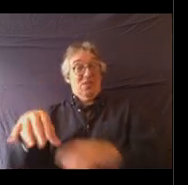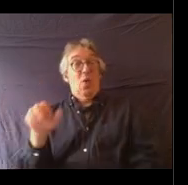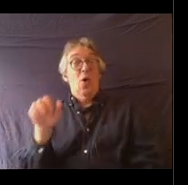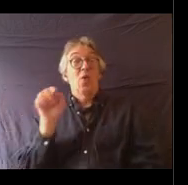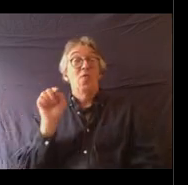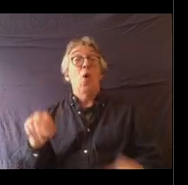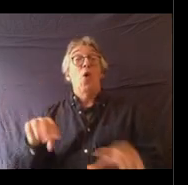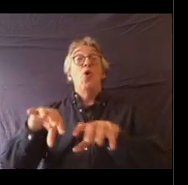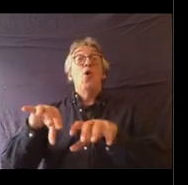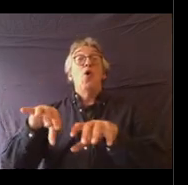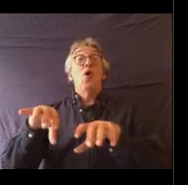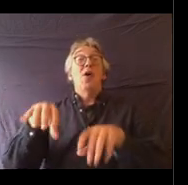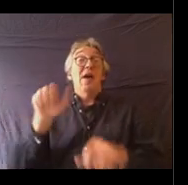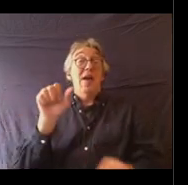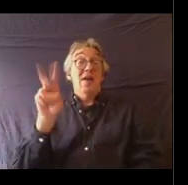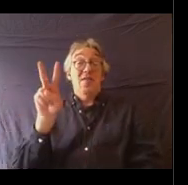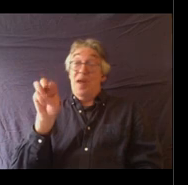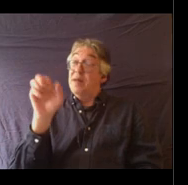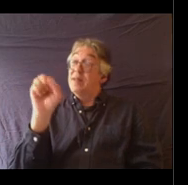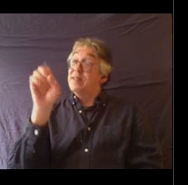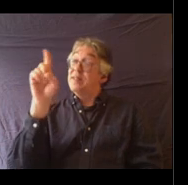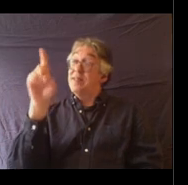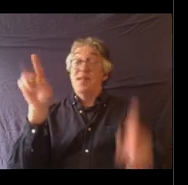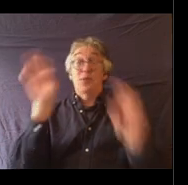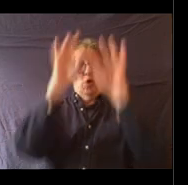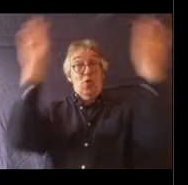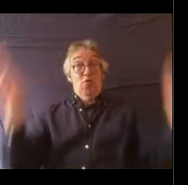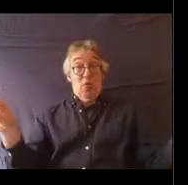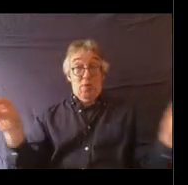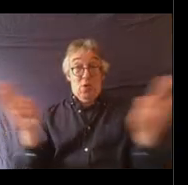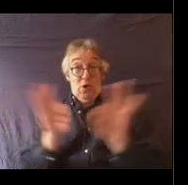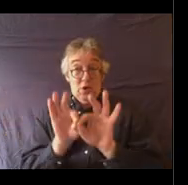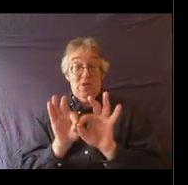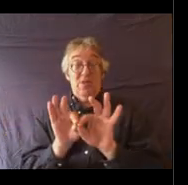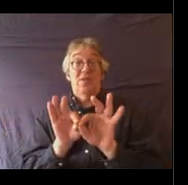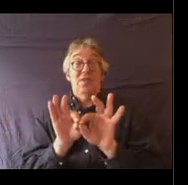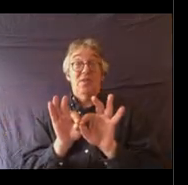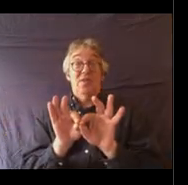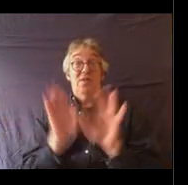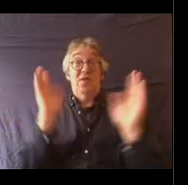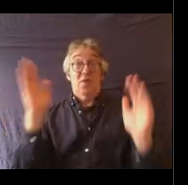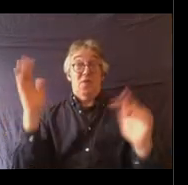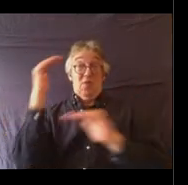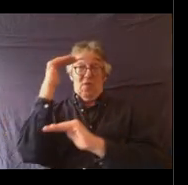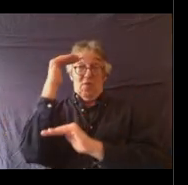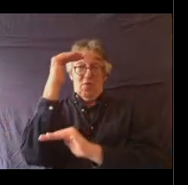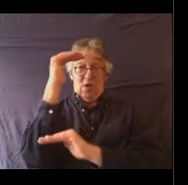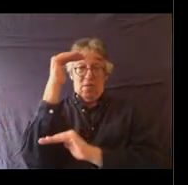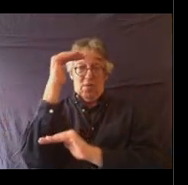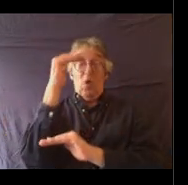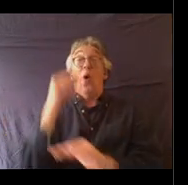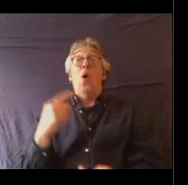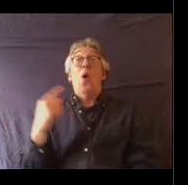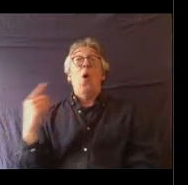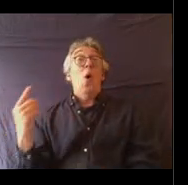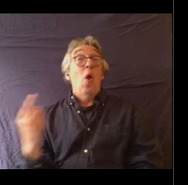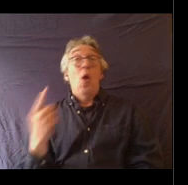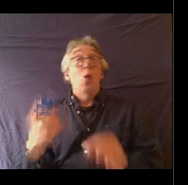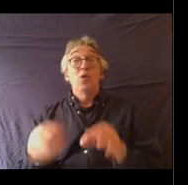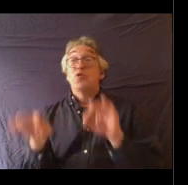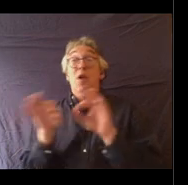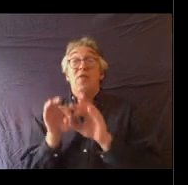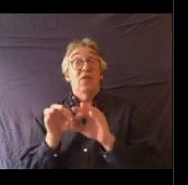is a framework which was transposed, but it's not always relevant because there is not a